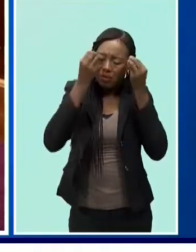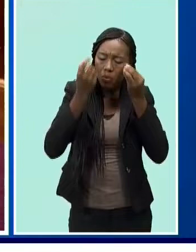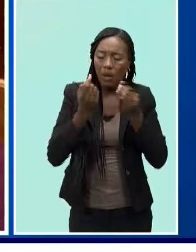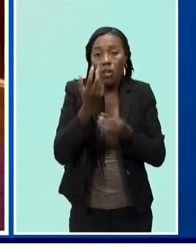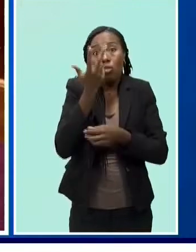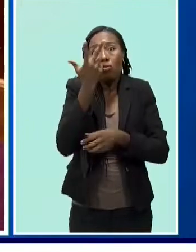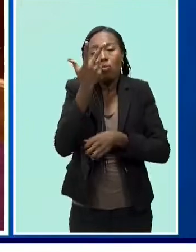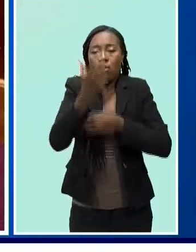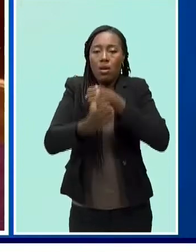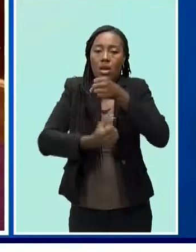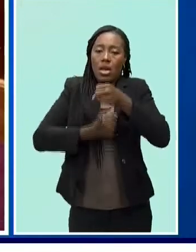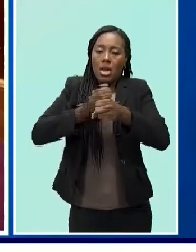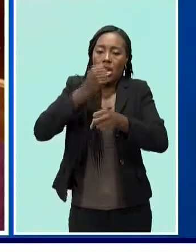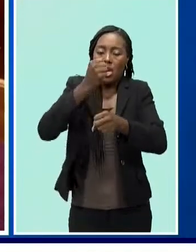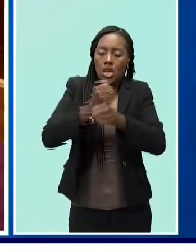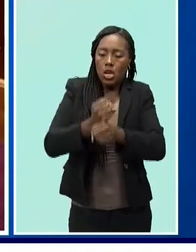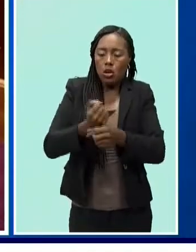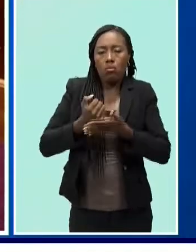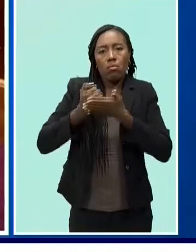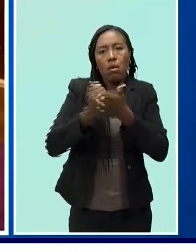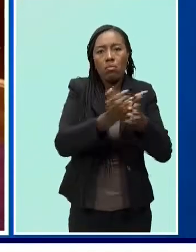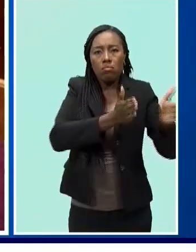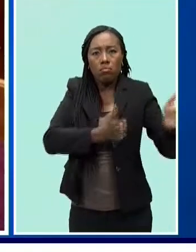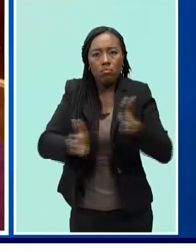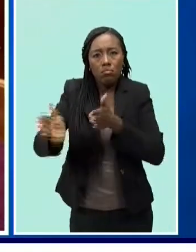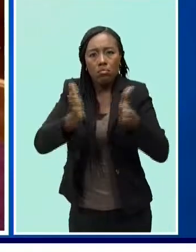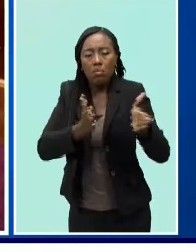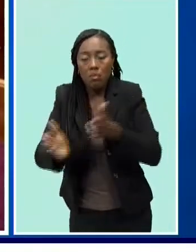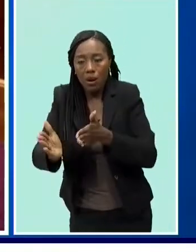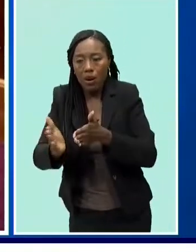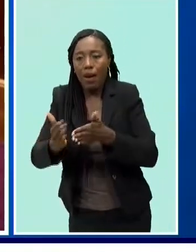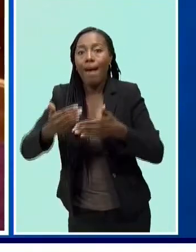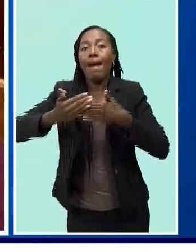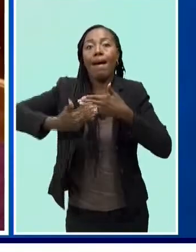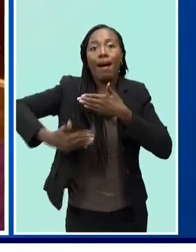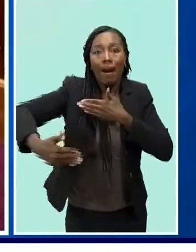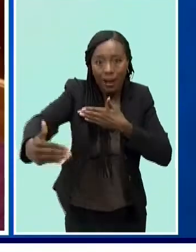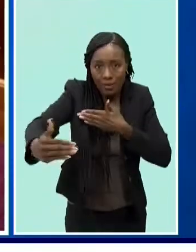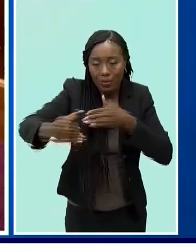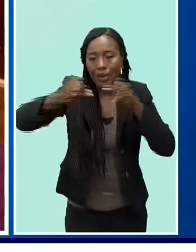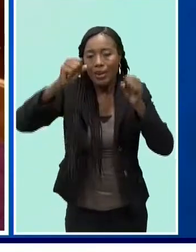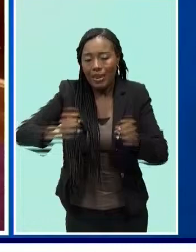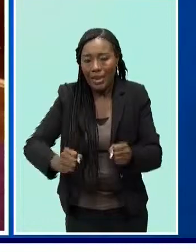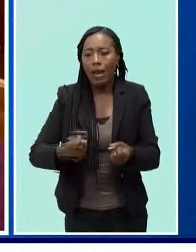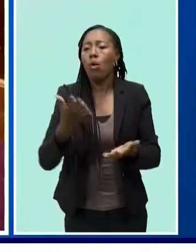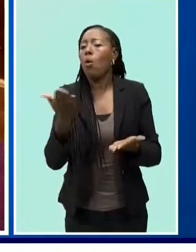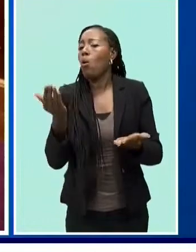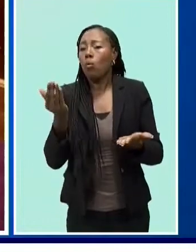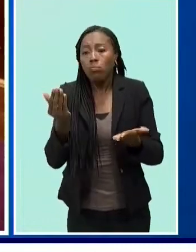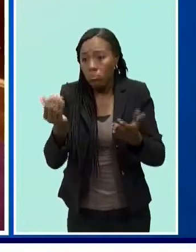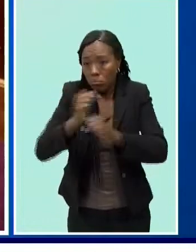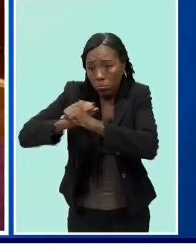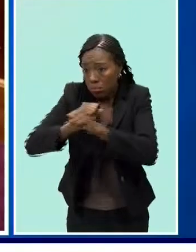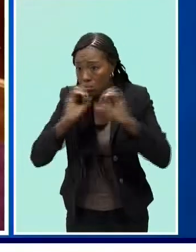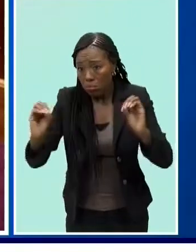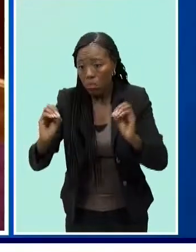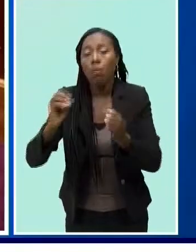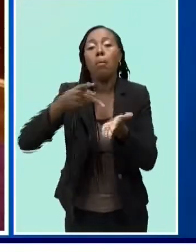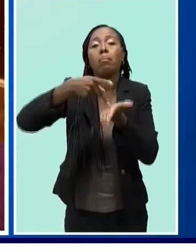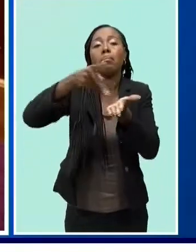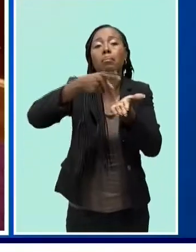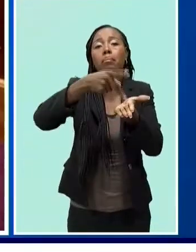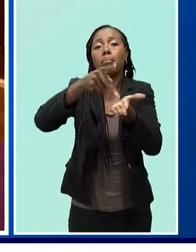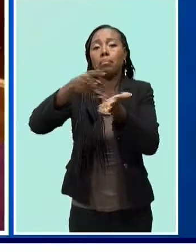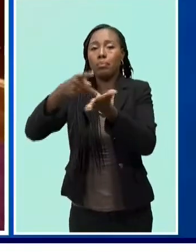3 years to prepare before penalties are incurred, and that penalties be